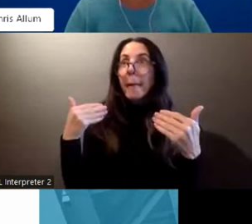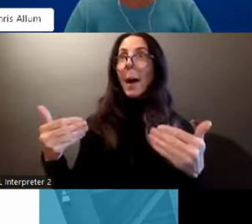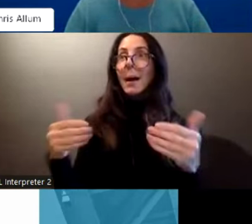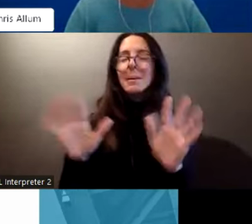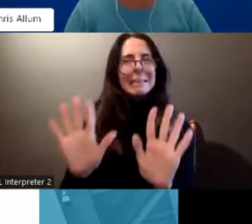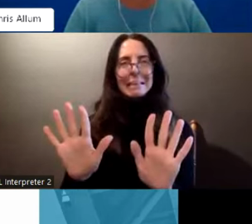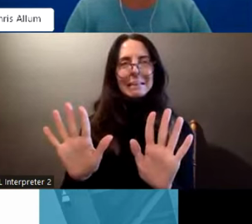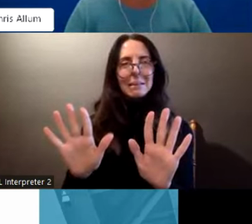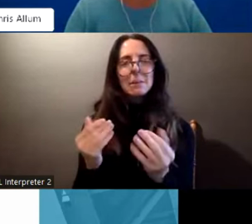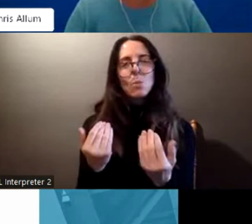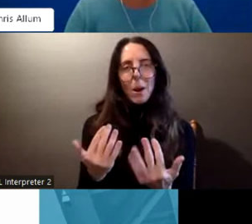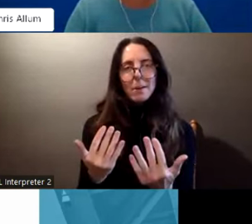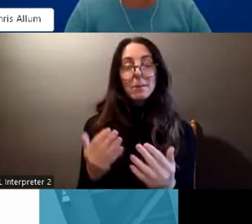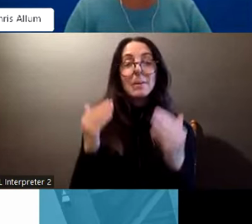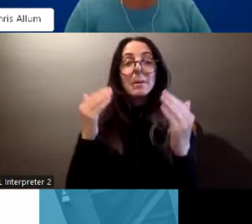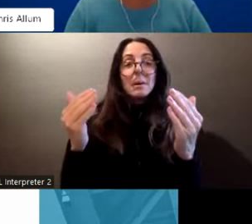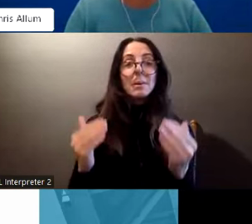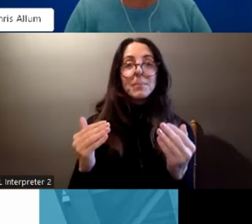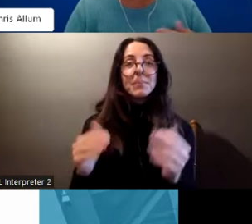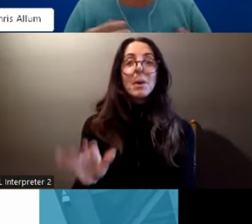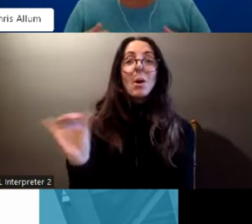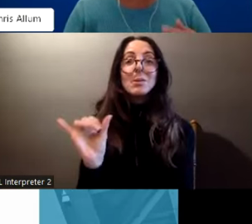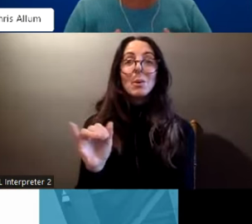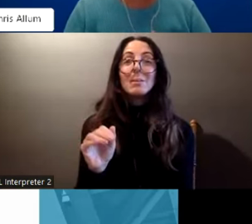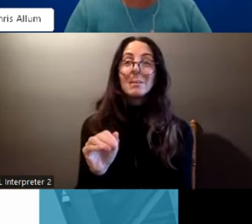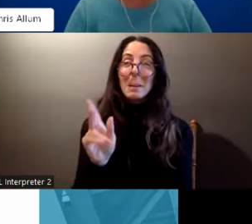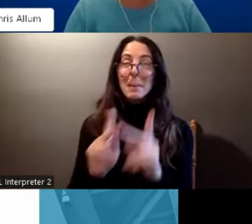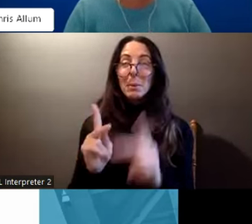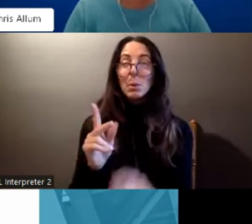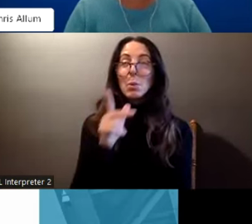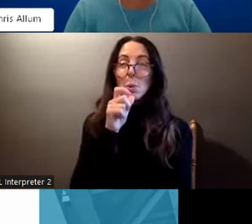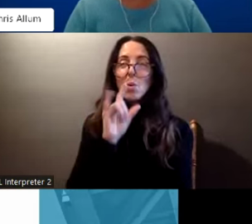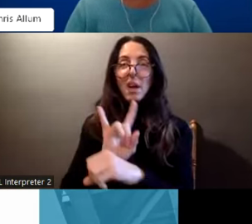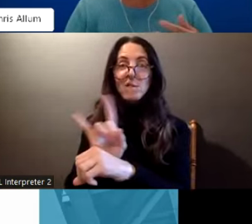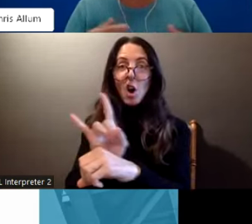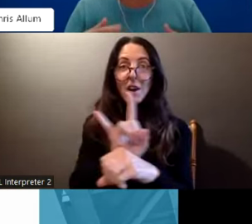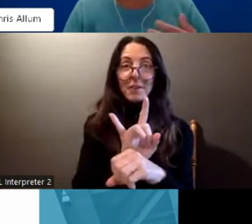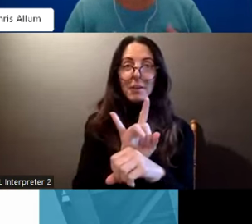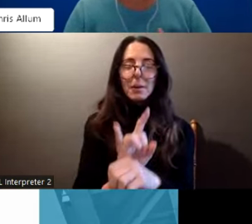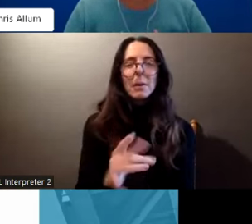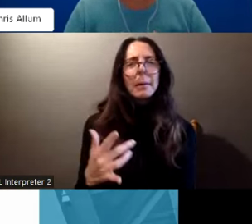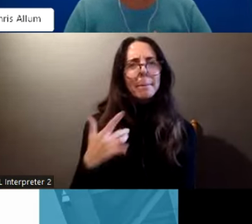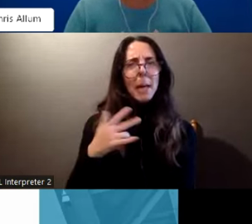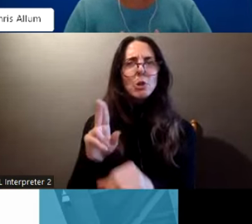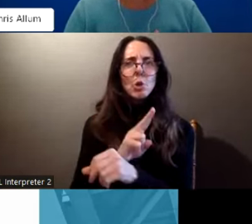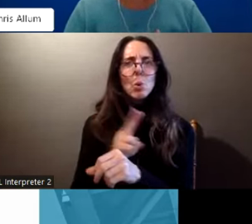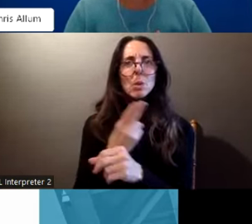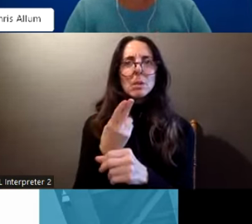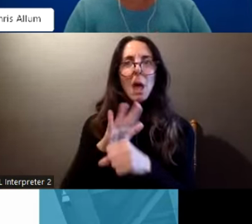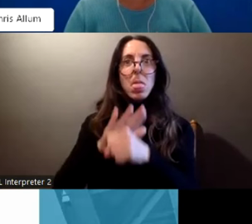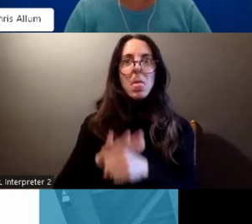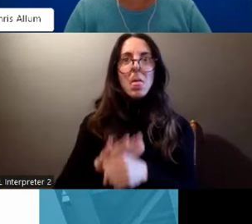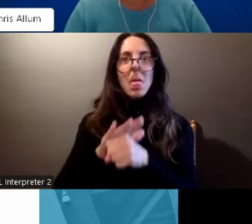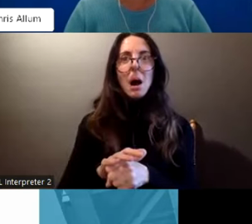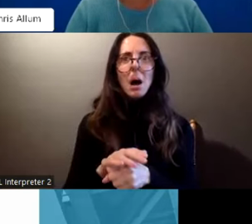that fraudsters tend to use high pressure sales tactics. So everything's urgent, they want you to